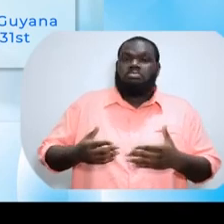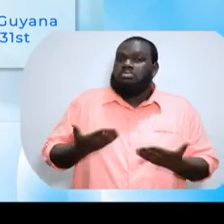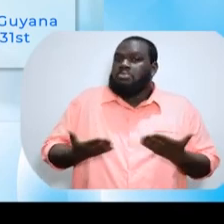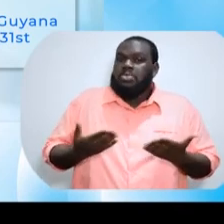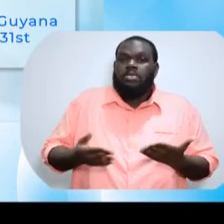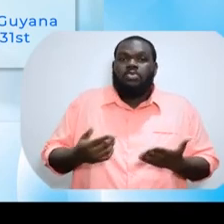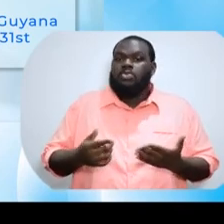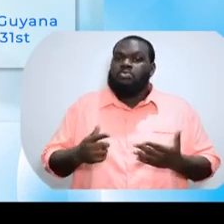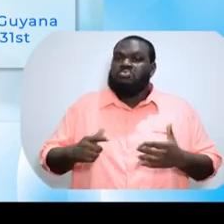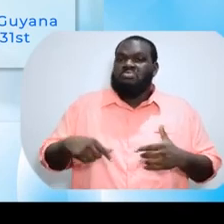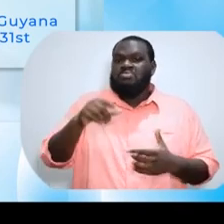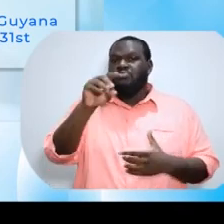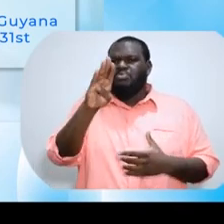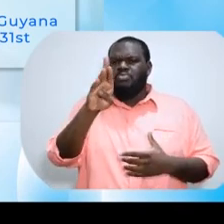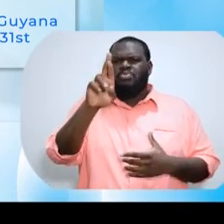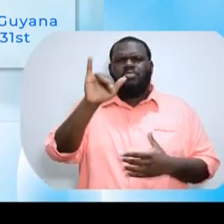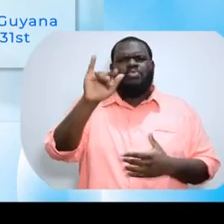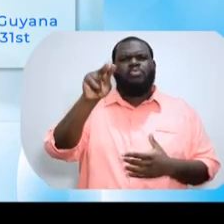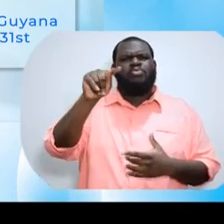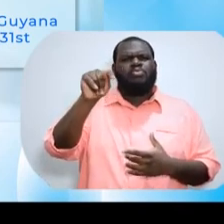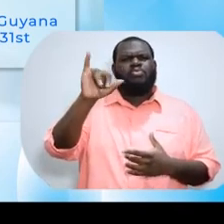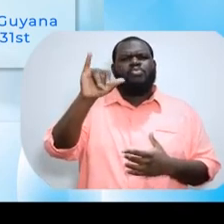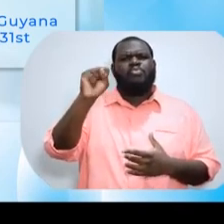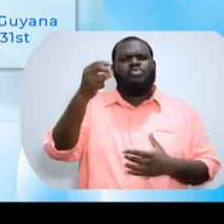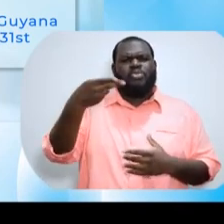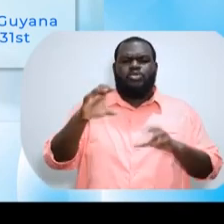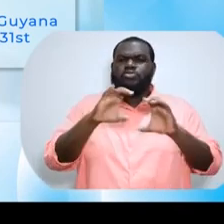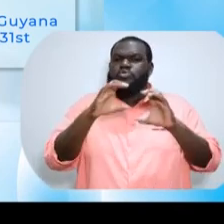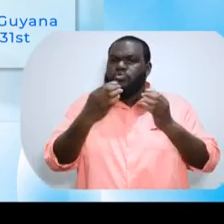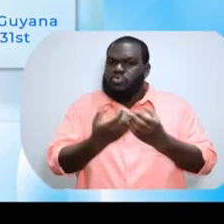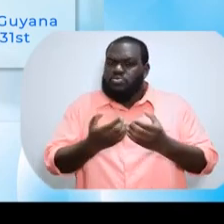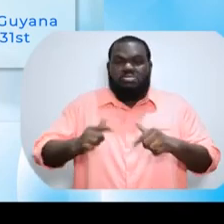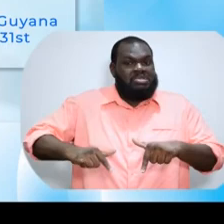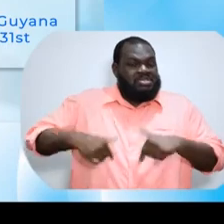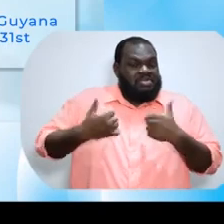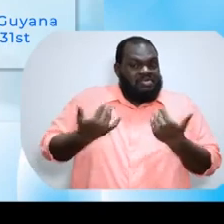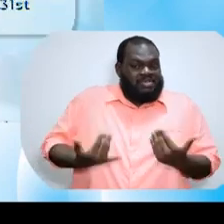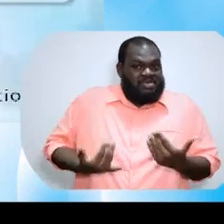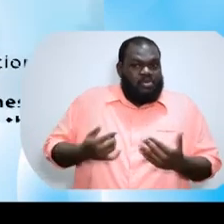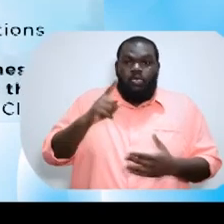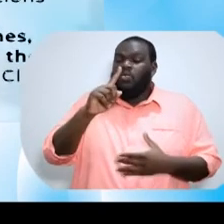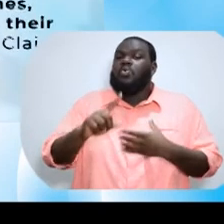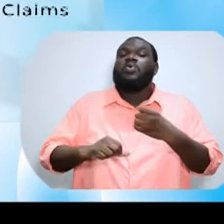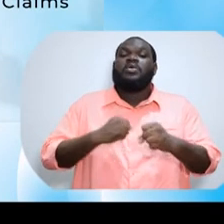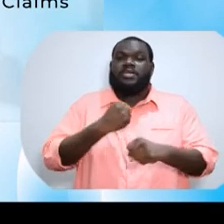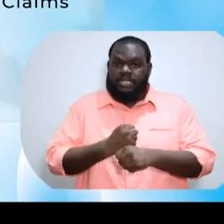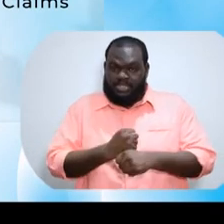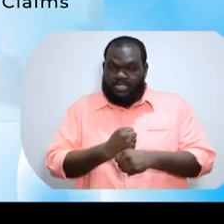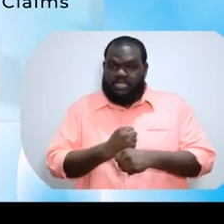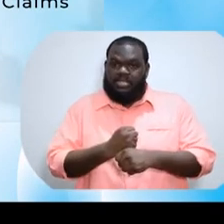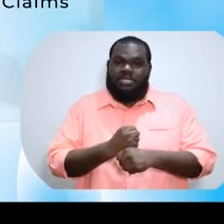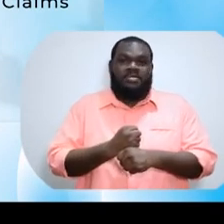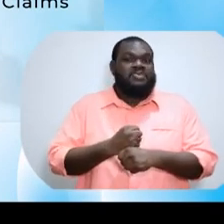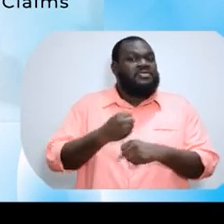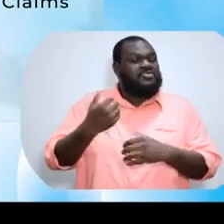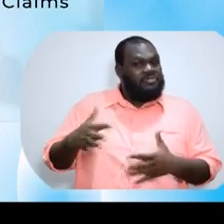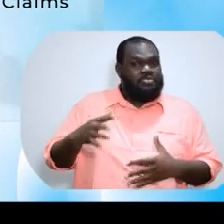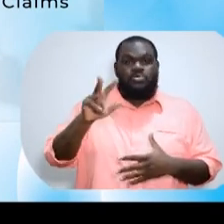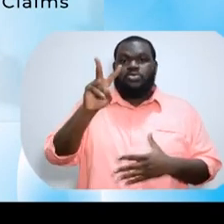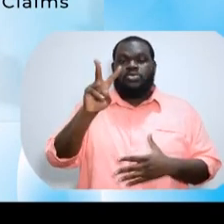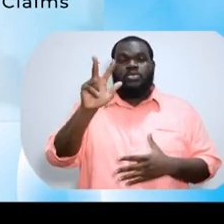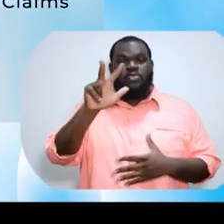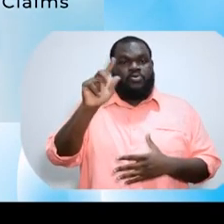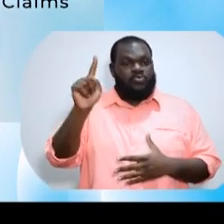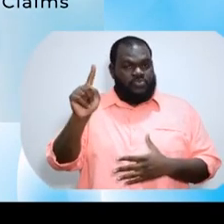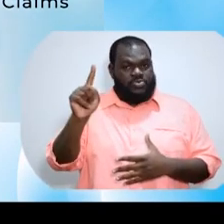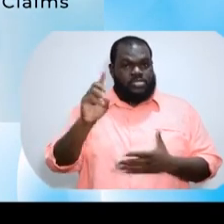period of no less than 1 year preceding the 31st of December 2019, persons who require changes or corrections to